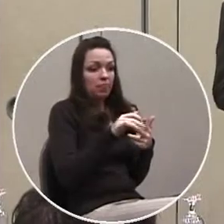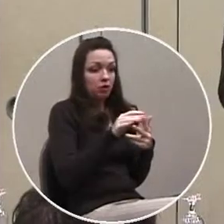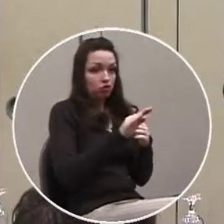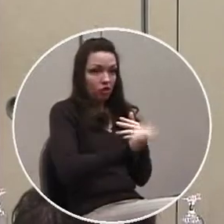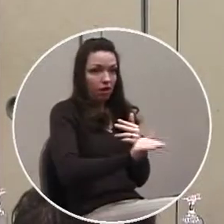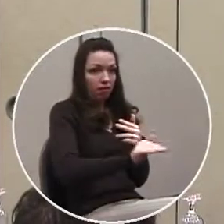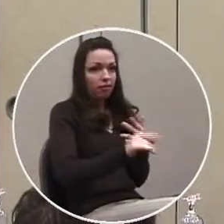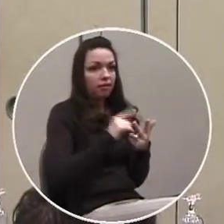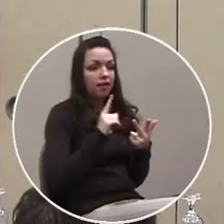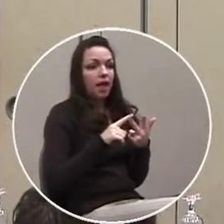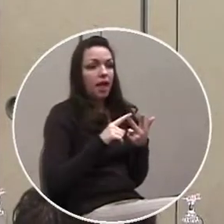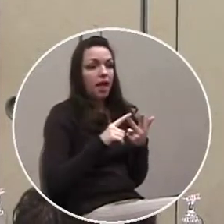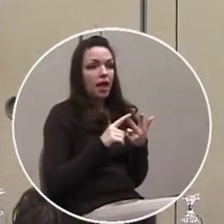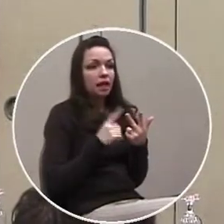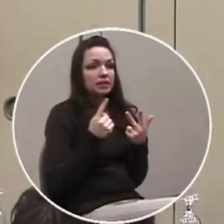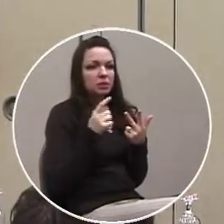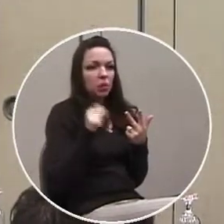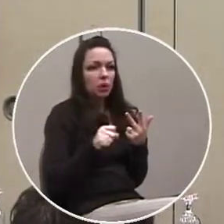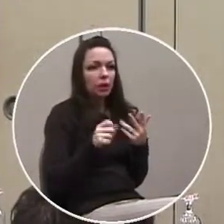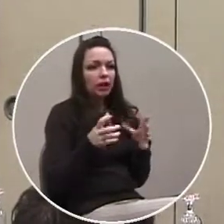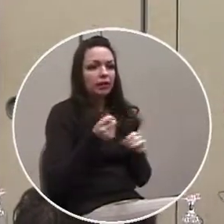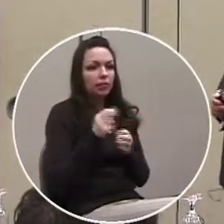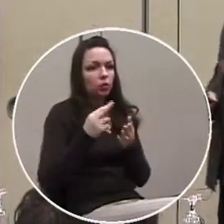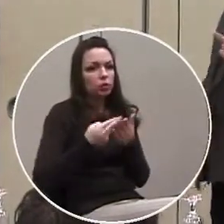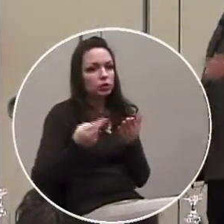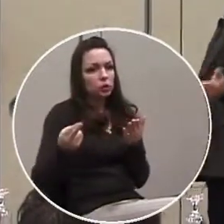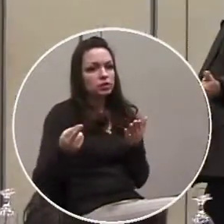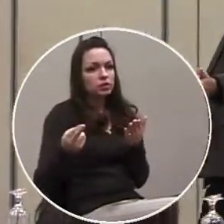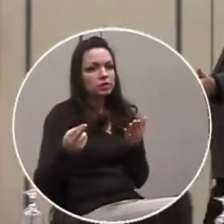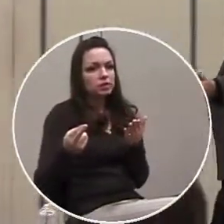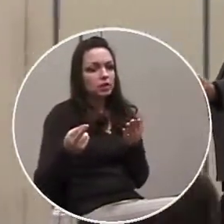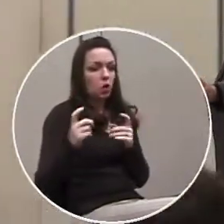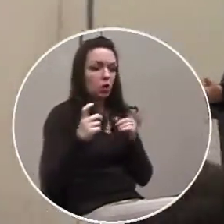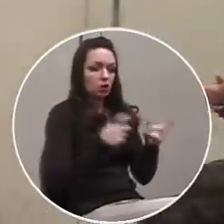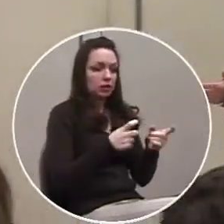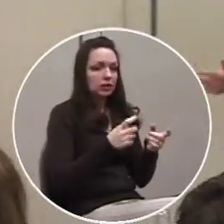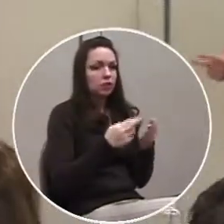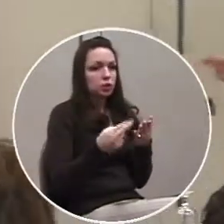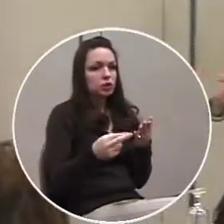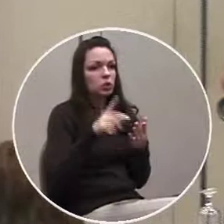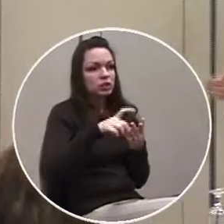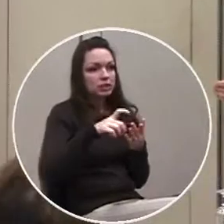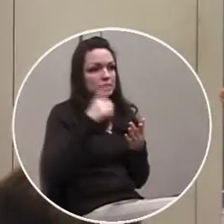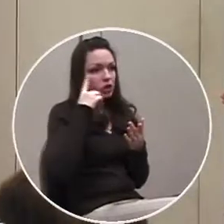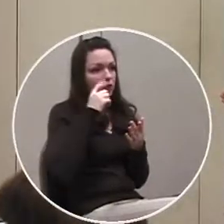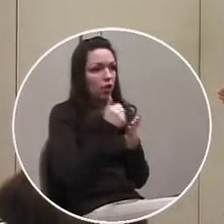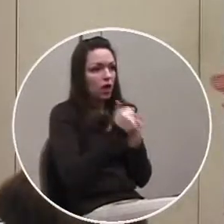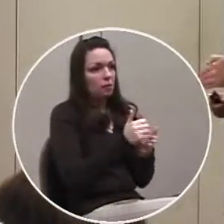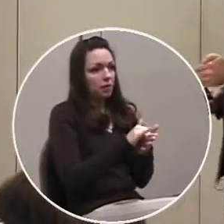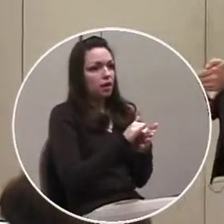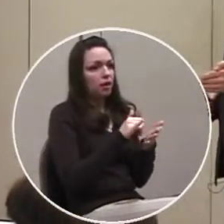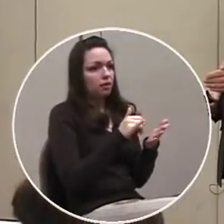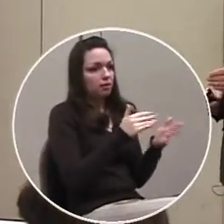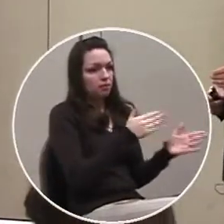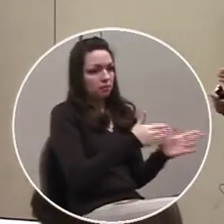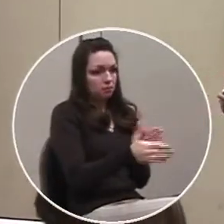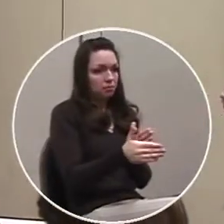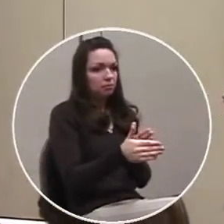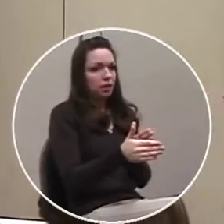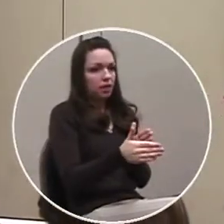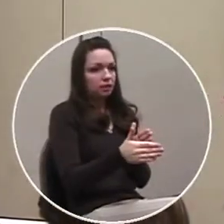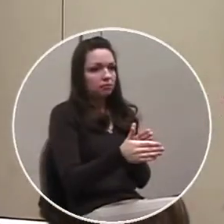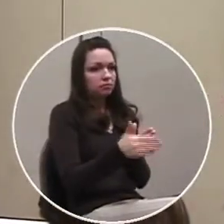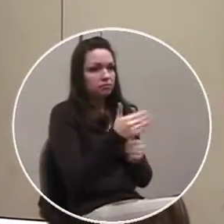you need someone who can free up the resources or deliver the resources necessary to help the plan put the plan into play.